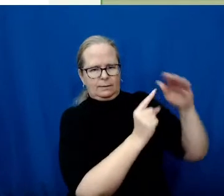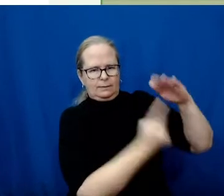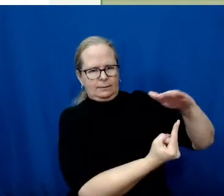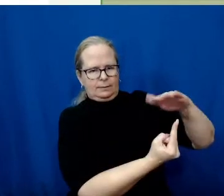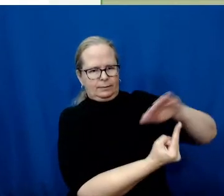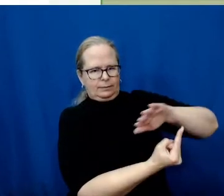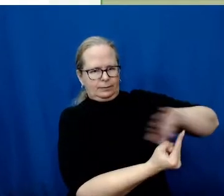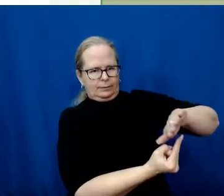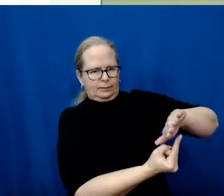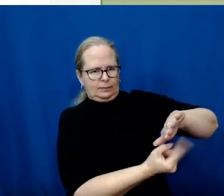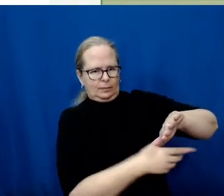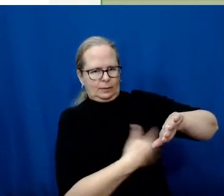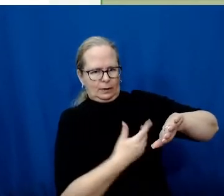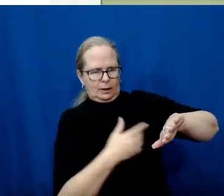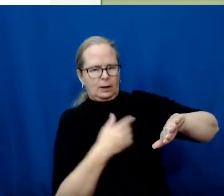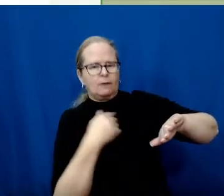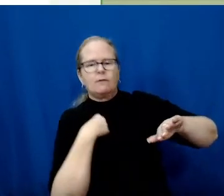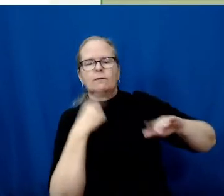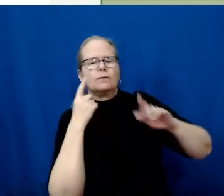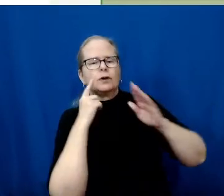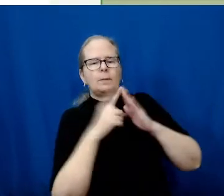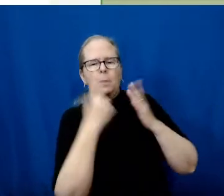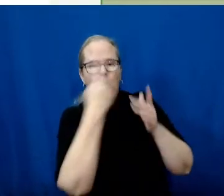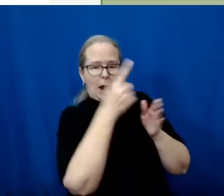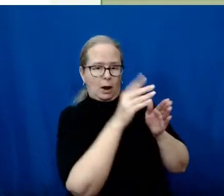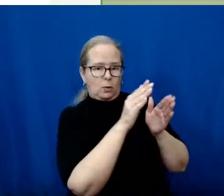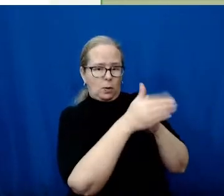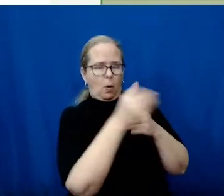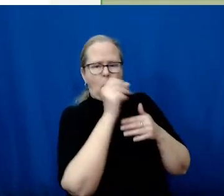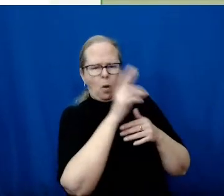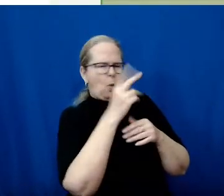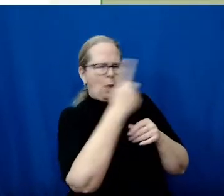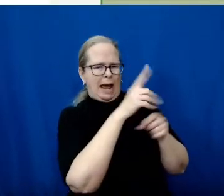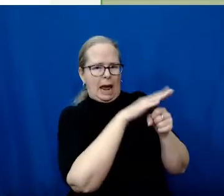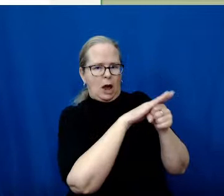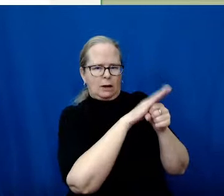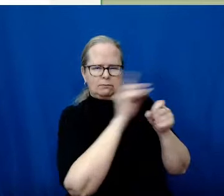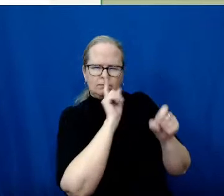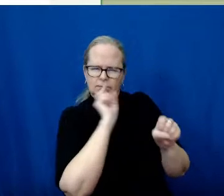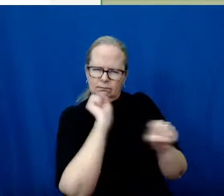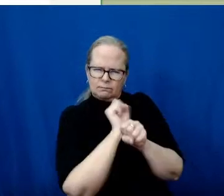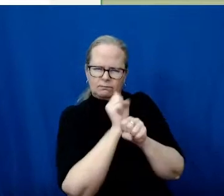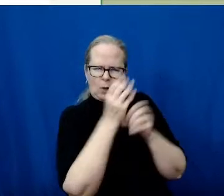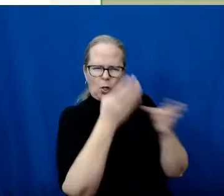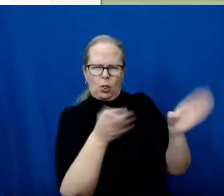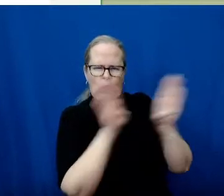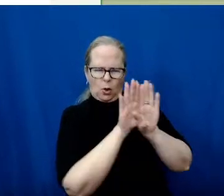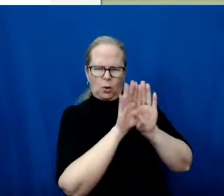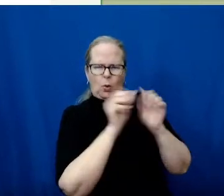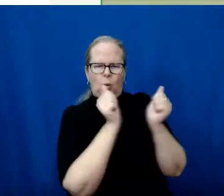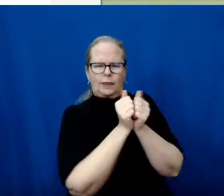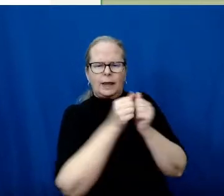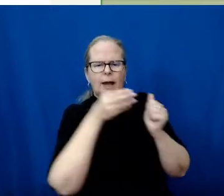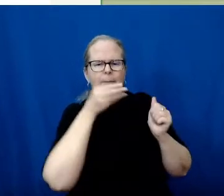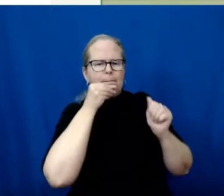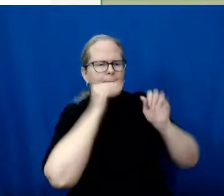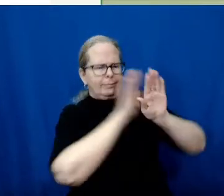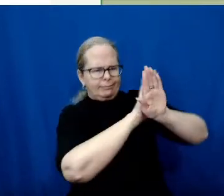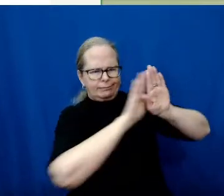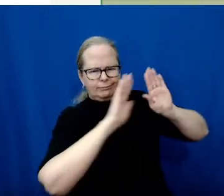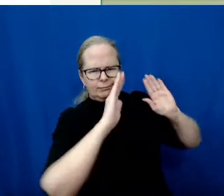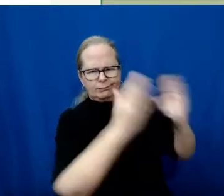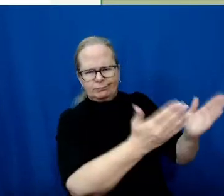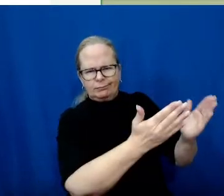this example here is typical of a bedroom with an attached bathroom, more of a